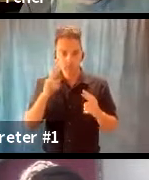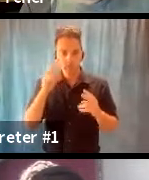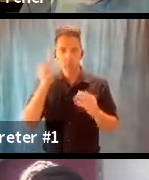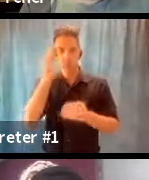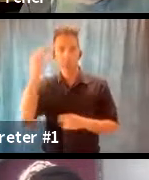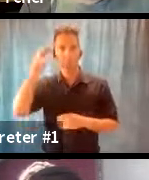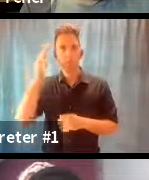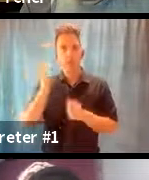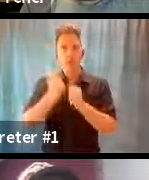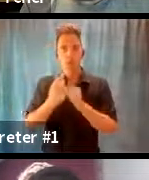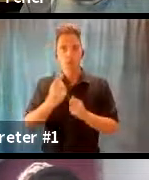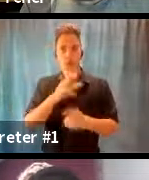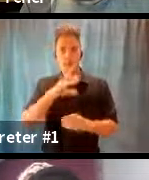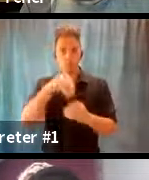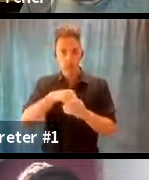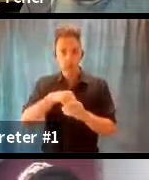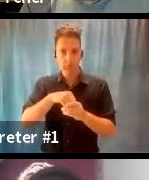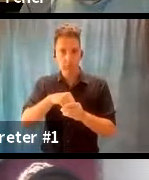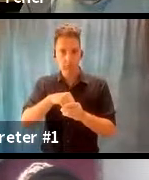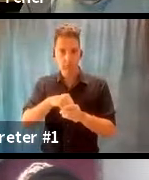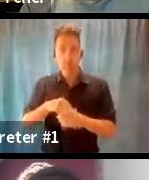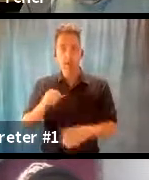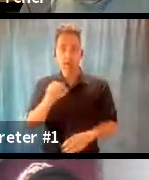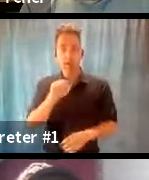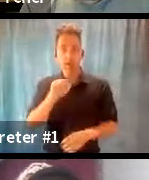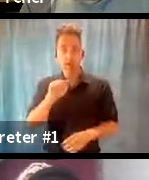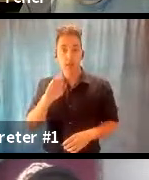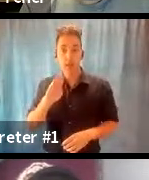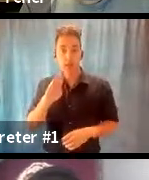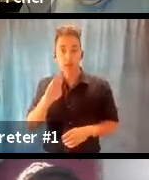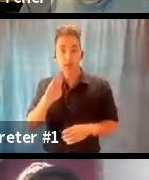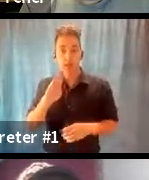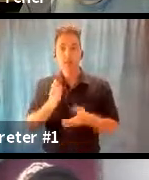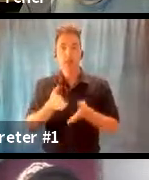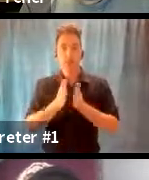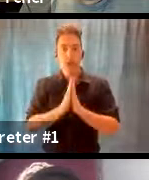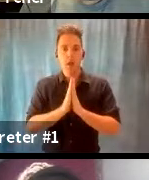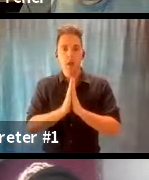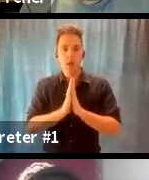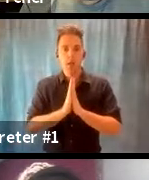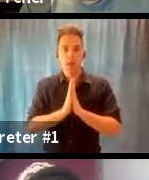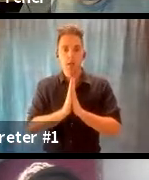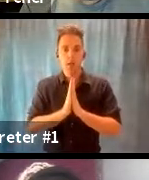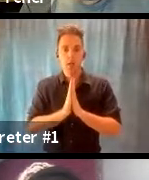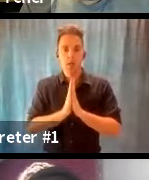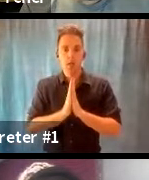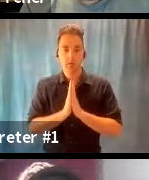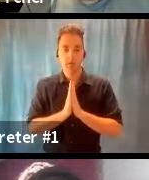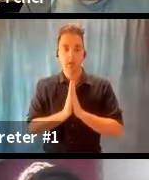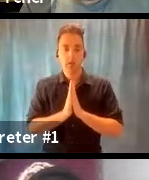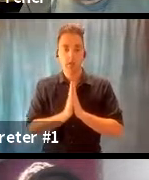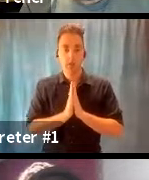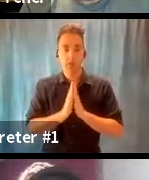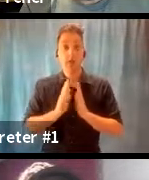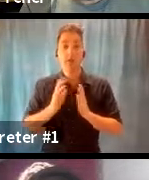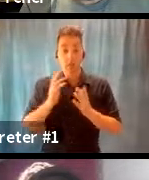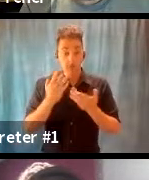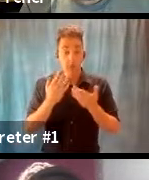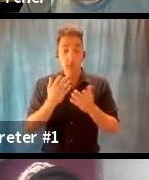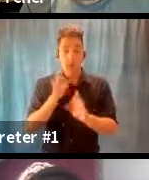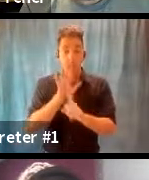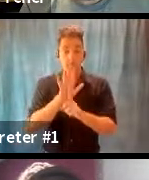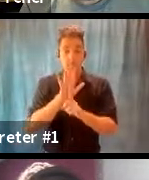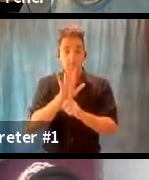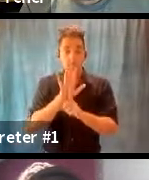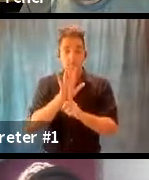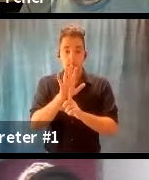Stimulus Advisory Board has asked me to provide the public with an overview of the process through which the city spends money. The city